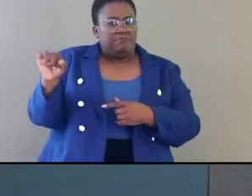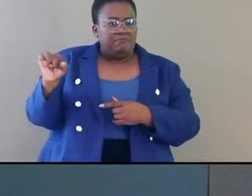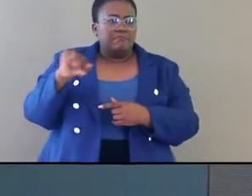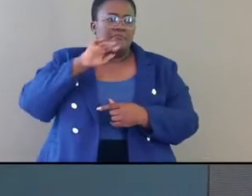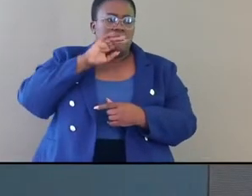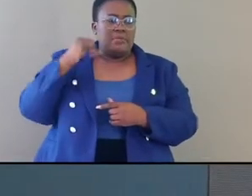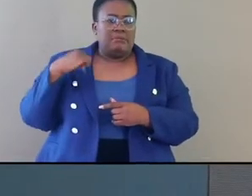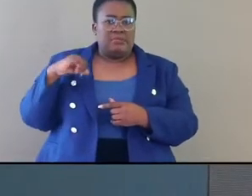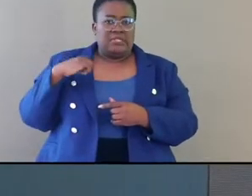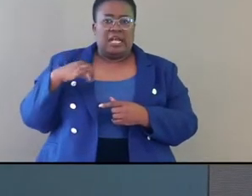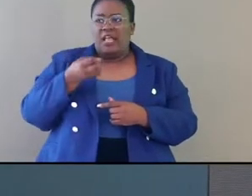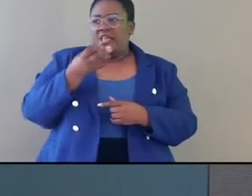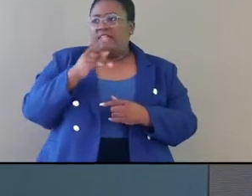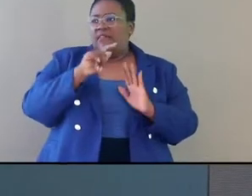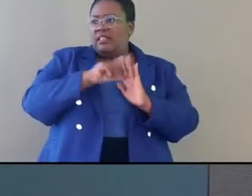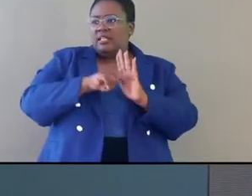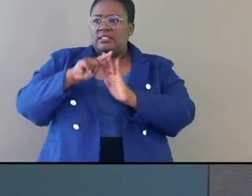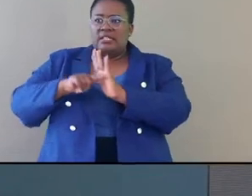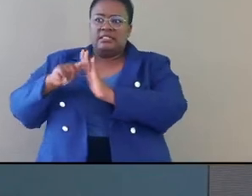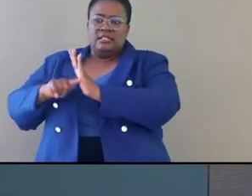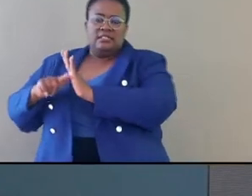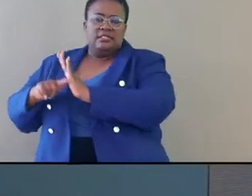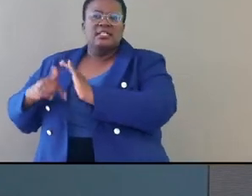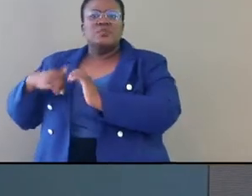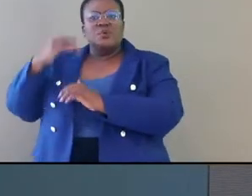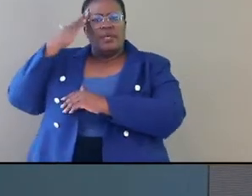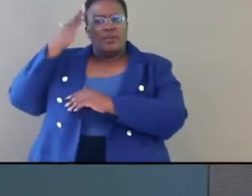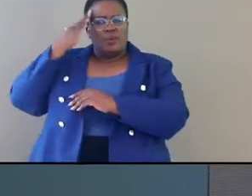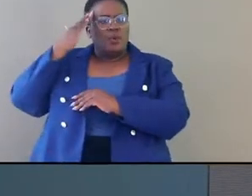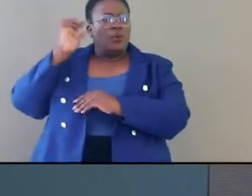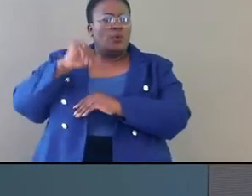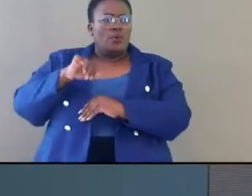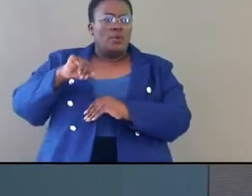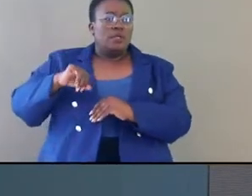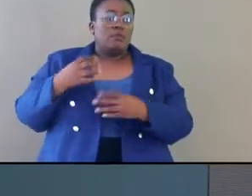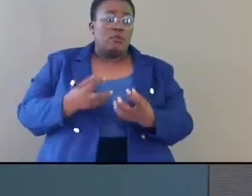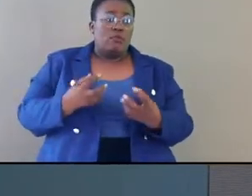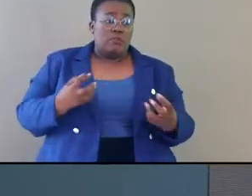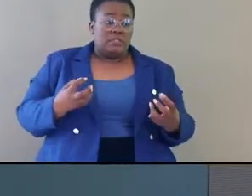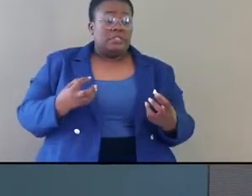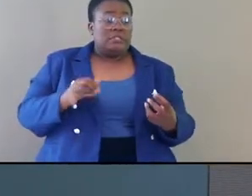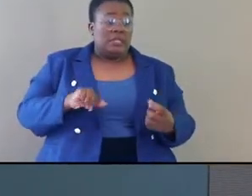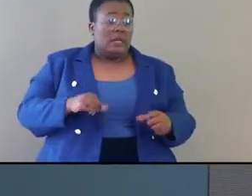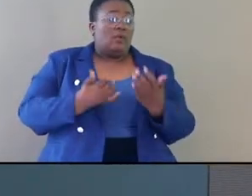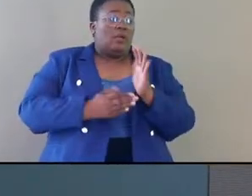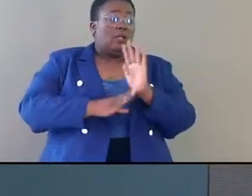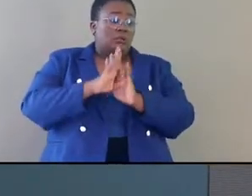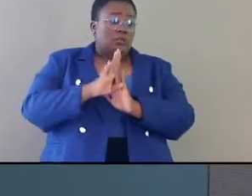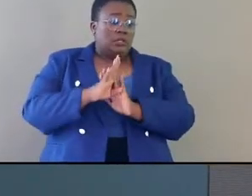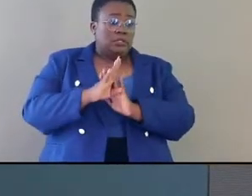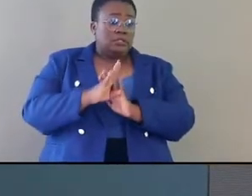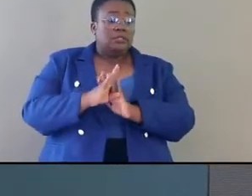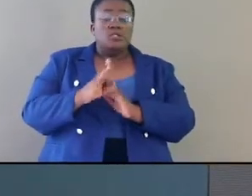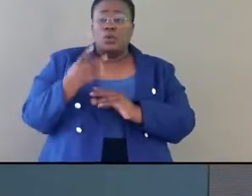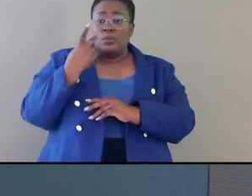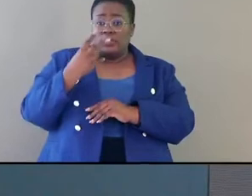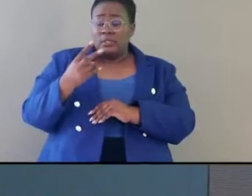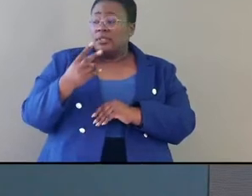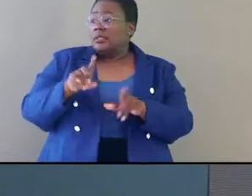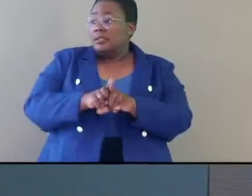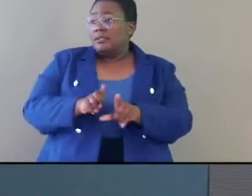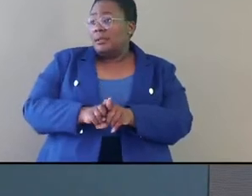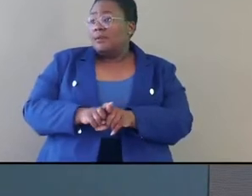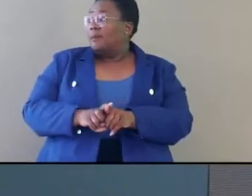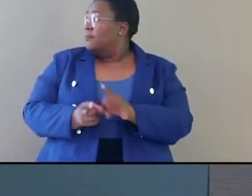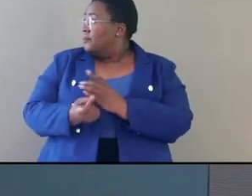to the people who actually need it the most even though we know that poverty is increasing right? So we should be seeing the same increases here